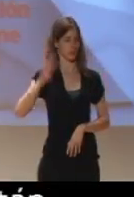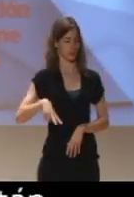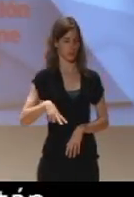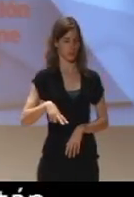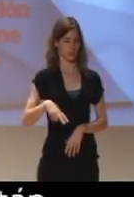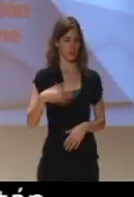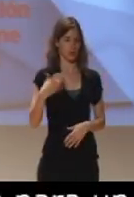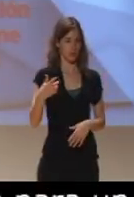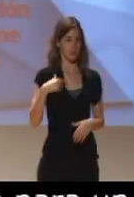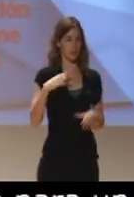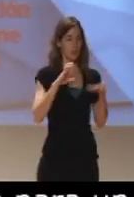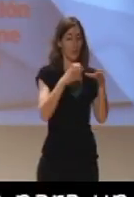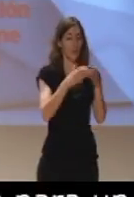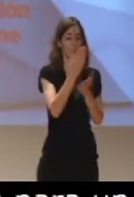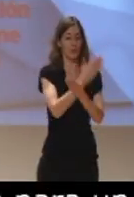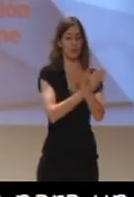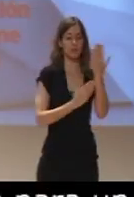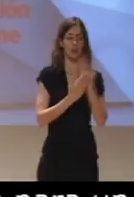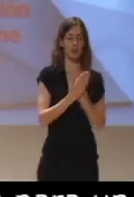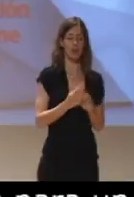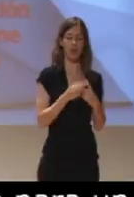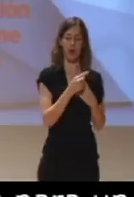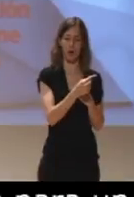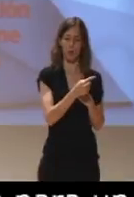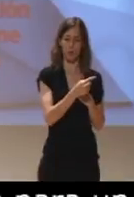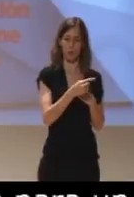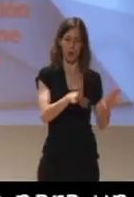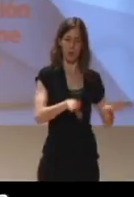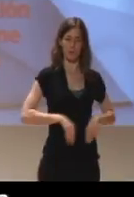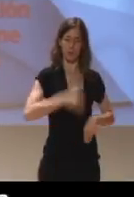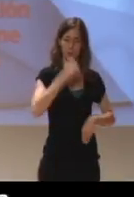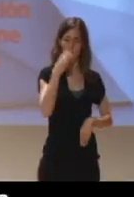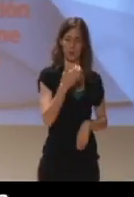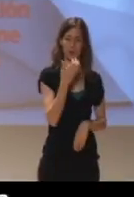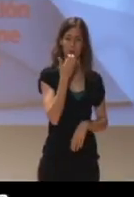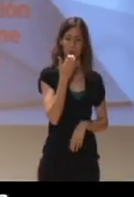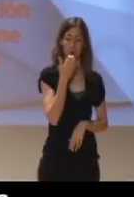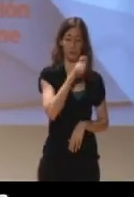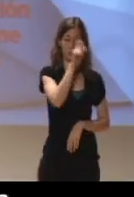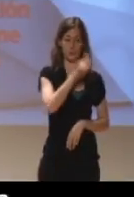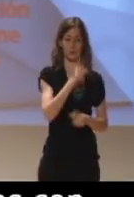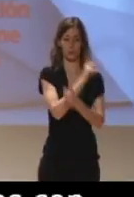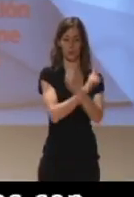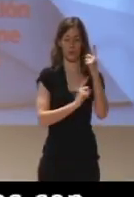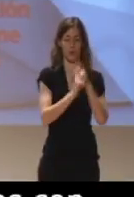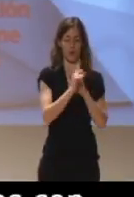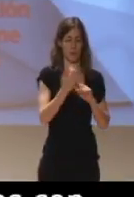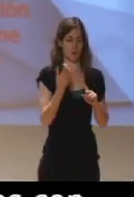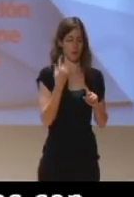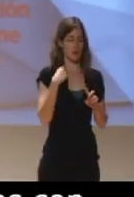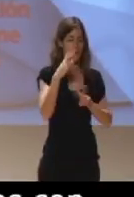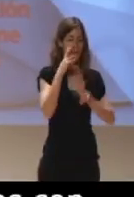well accepted by certain people with disabilities. For instance, people with